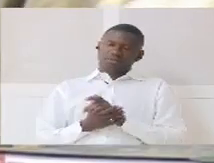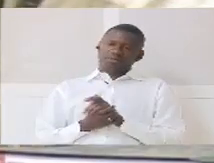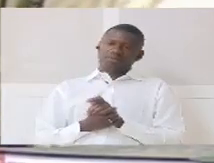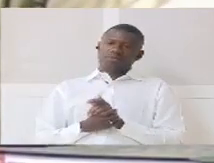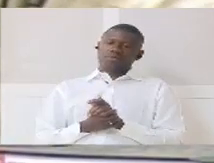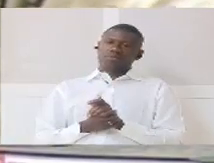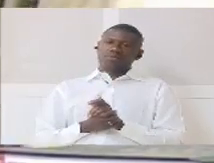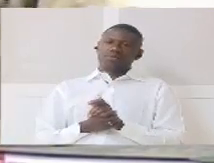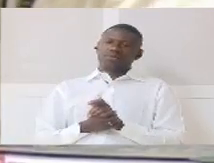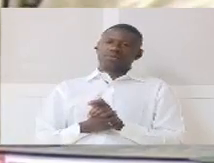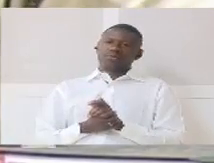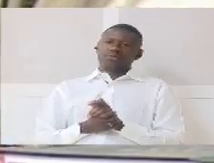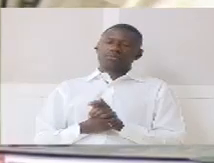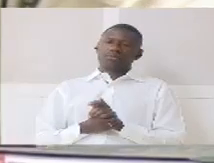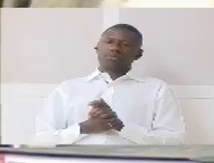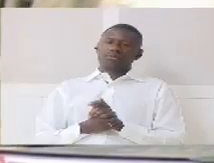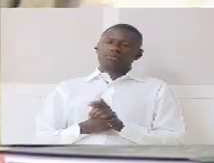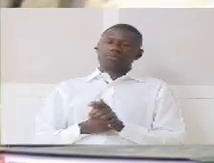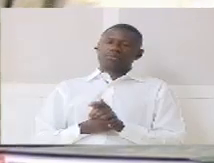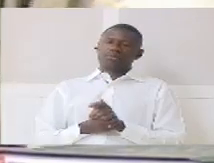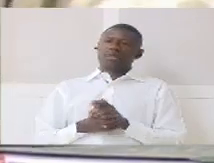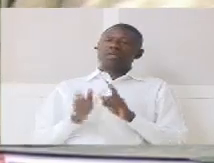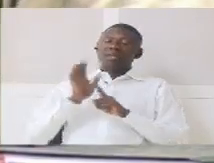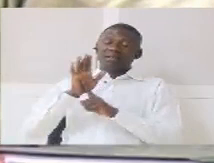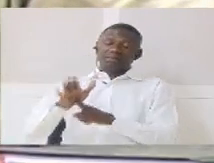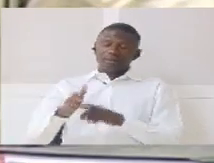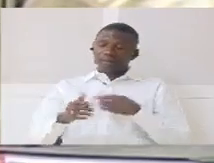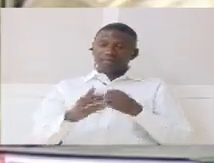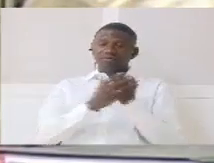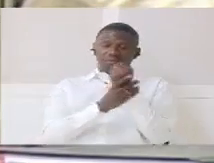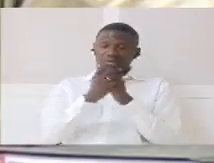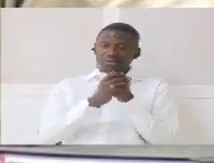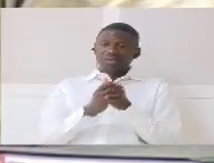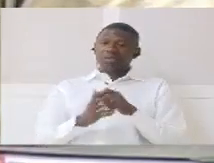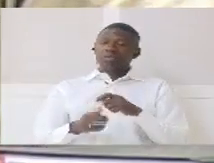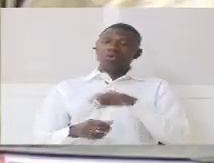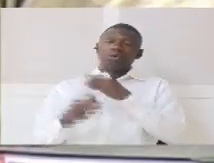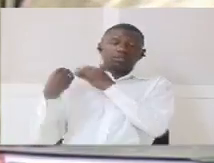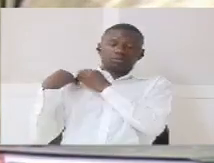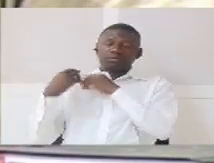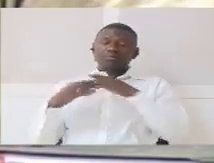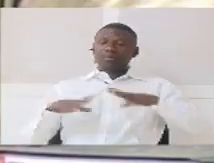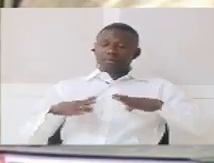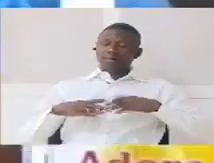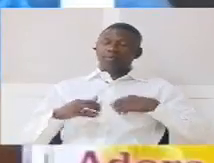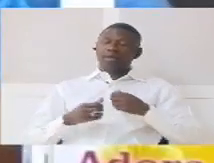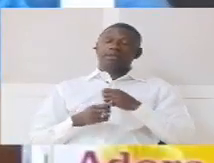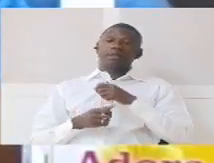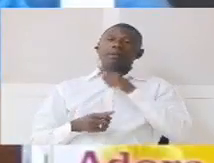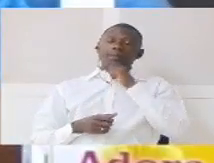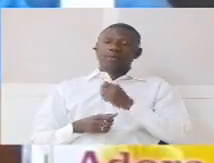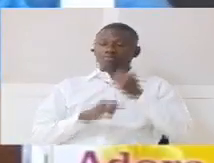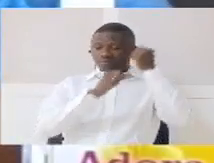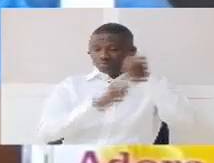han futo kele ka tu kele ka ayerenge kele ka beto poto. Even for the couscous, it is prepared by pounded by